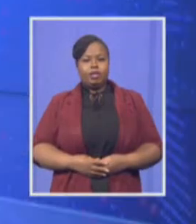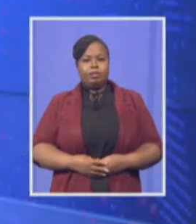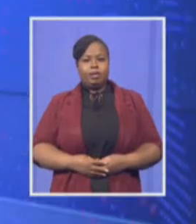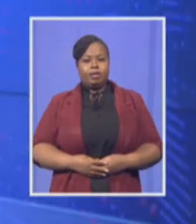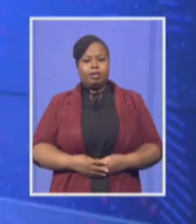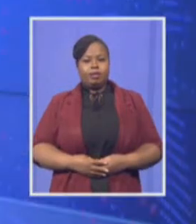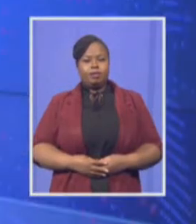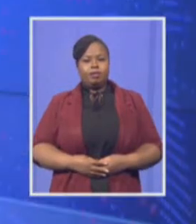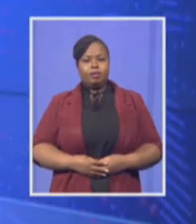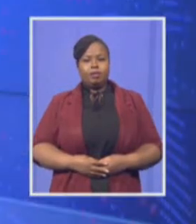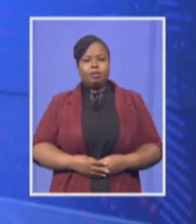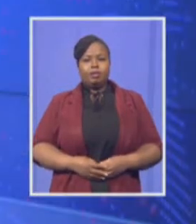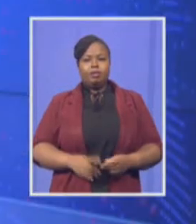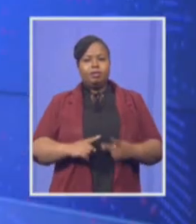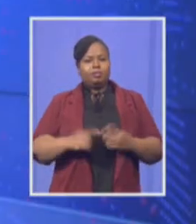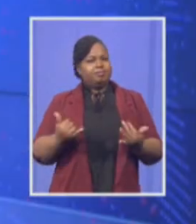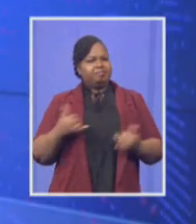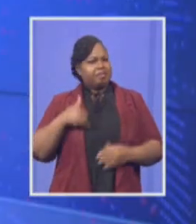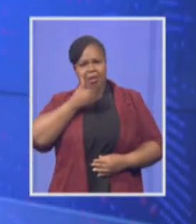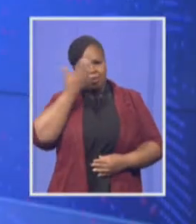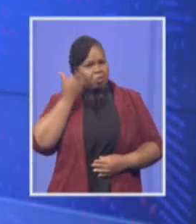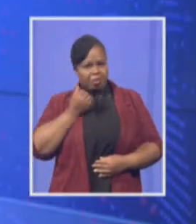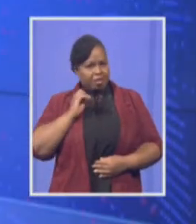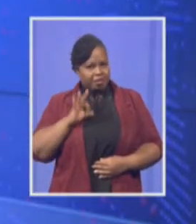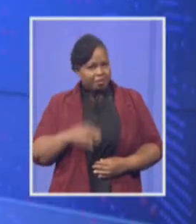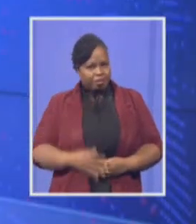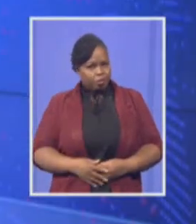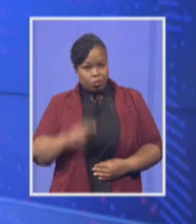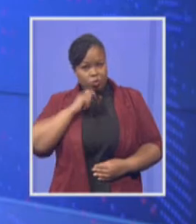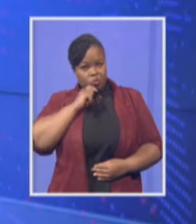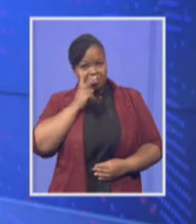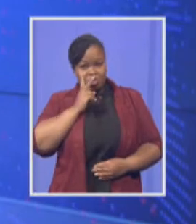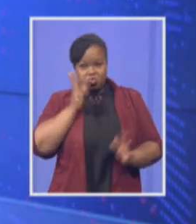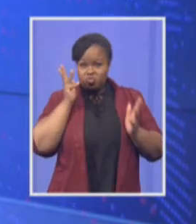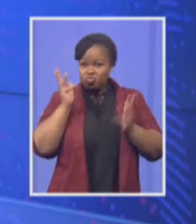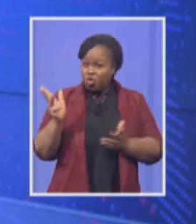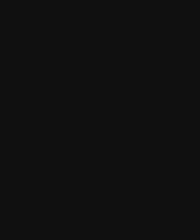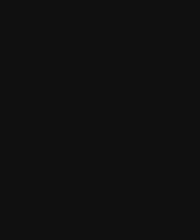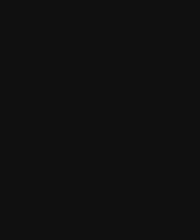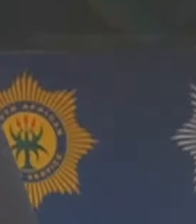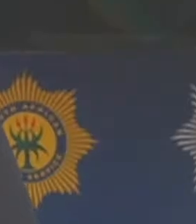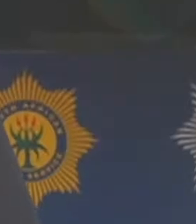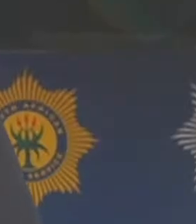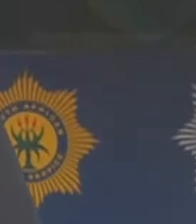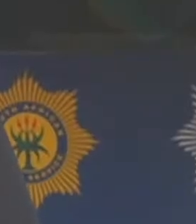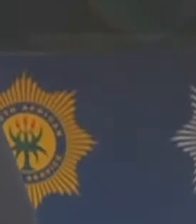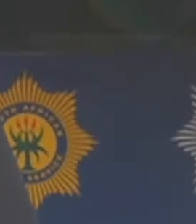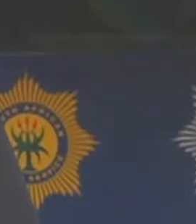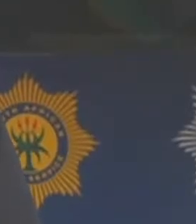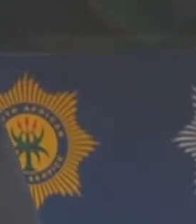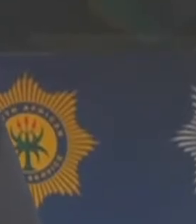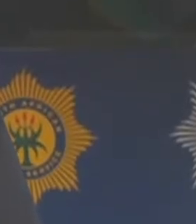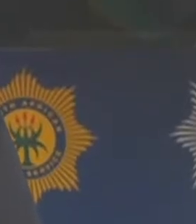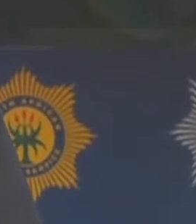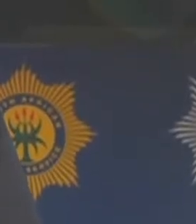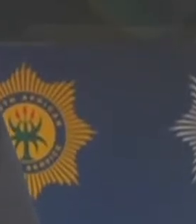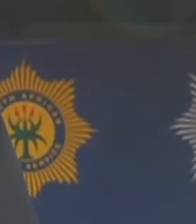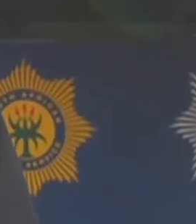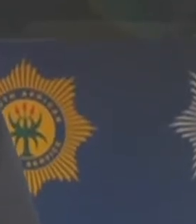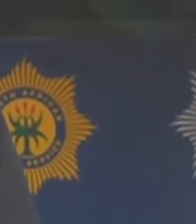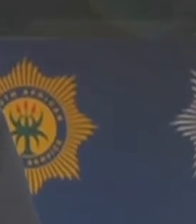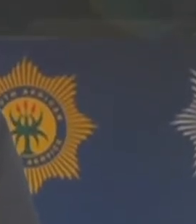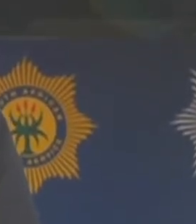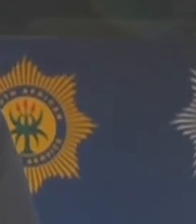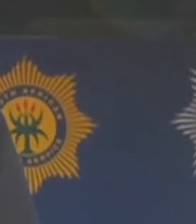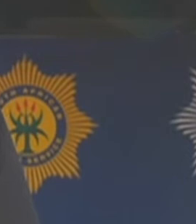media. Well, I certainly don't know if I've ever witnessed anything like this. Police Minister. We would love to